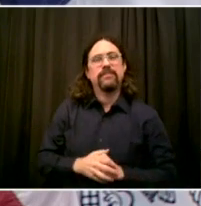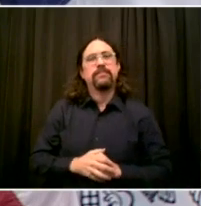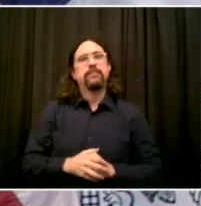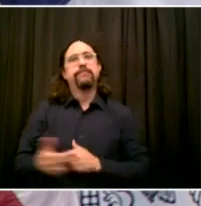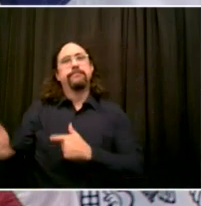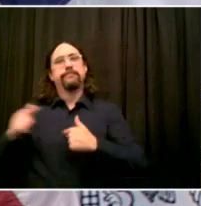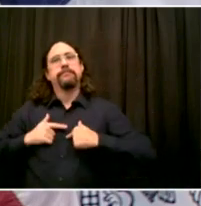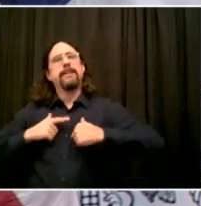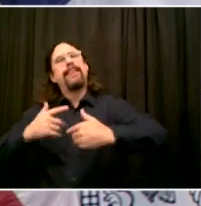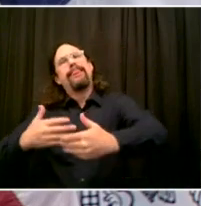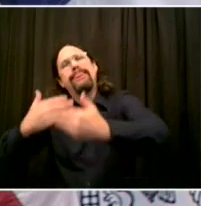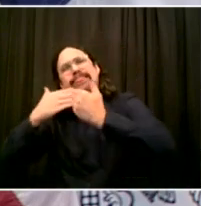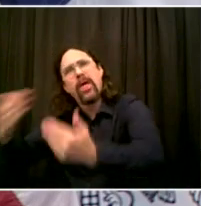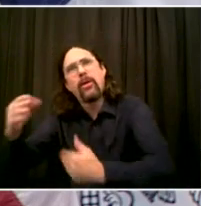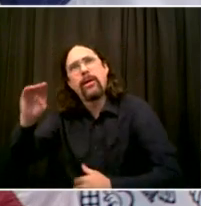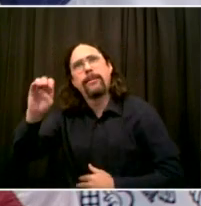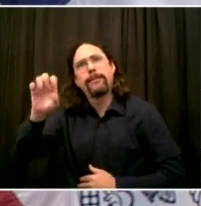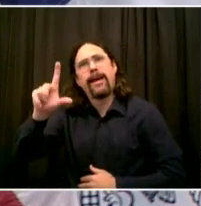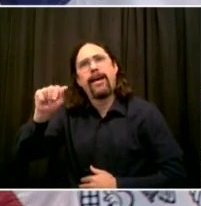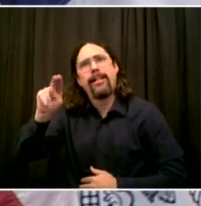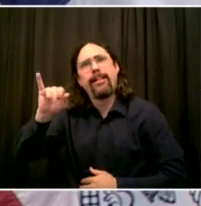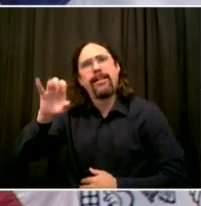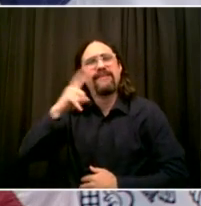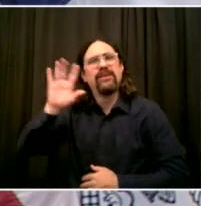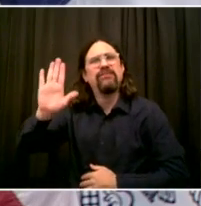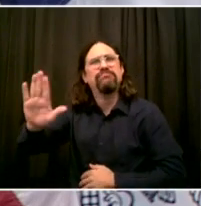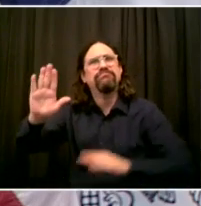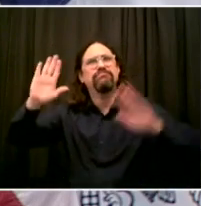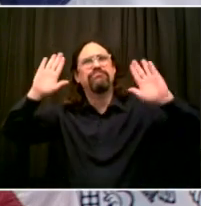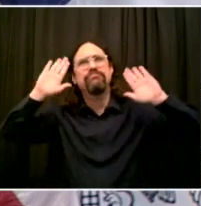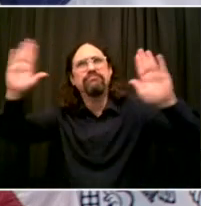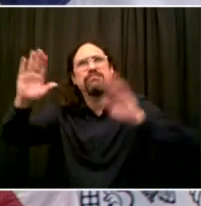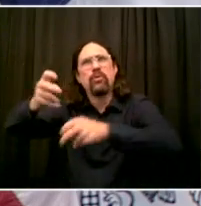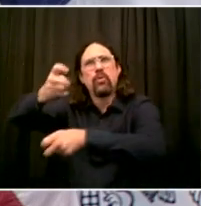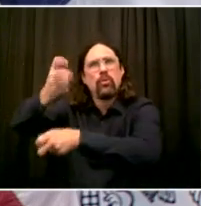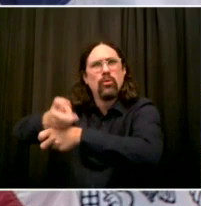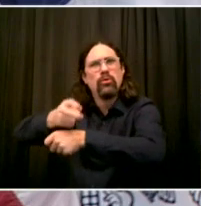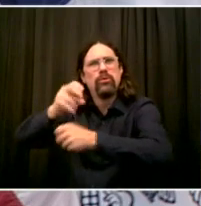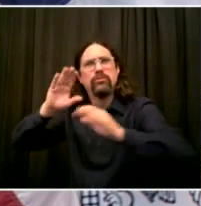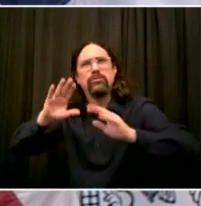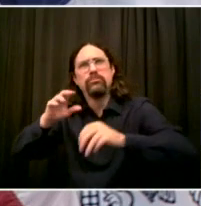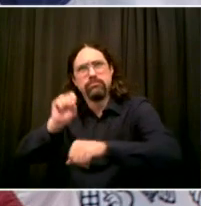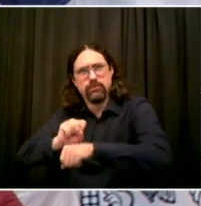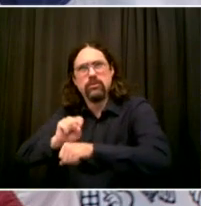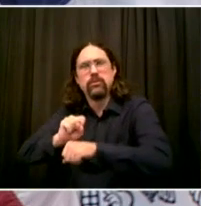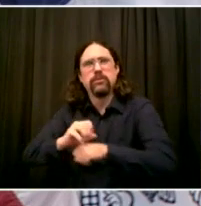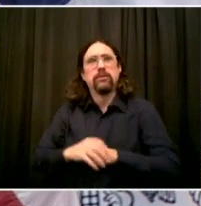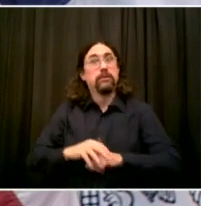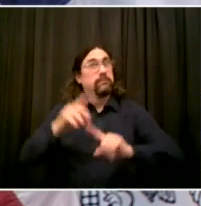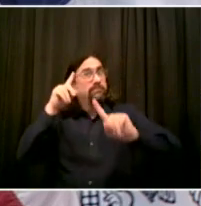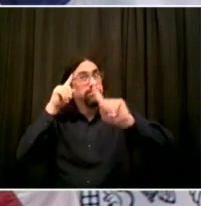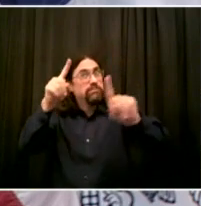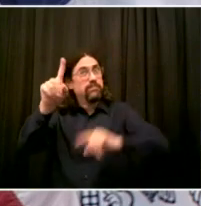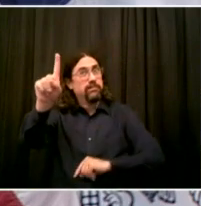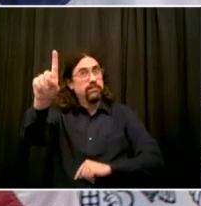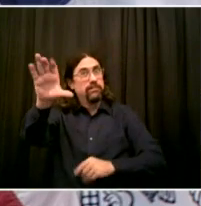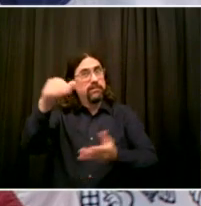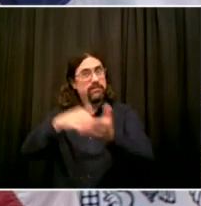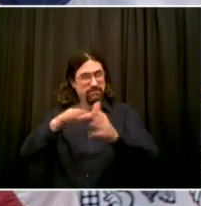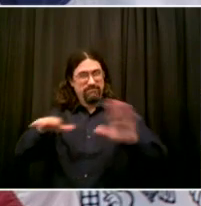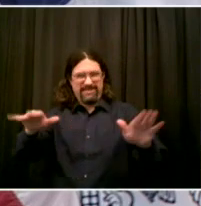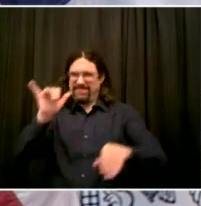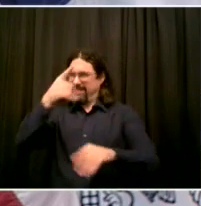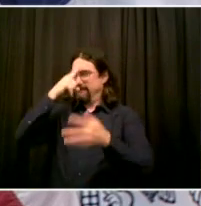that 100,000 kids will benefit more than we had before, and that's really important. And we're going to